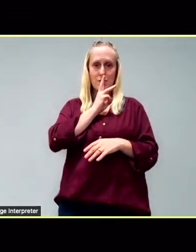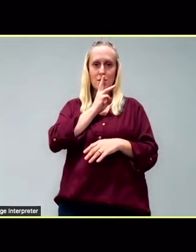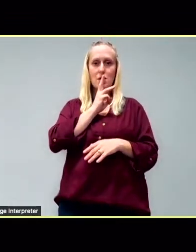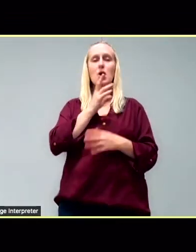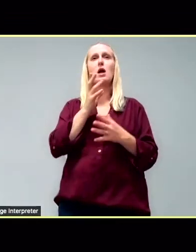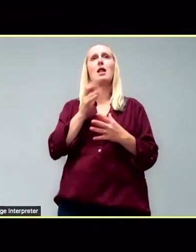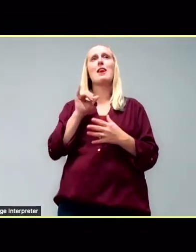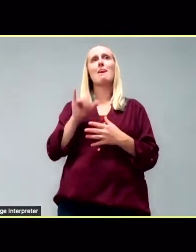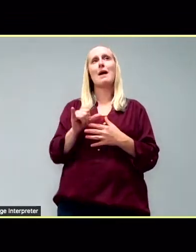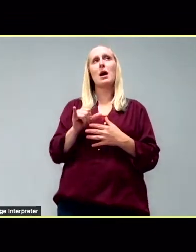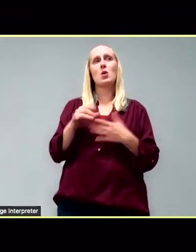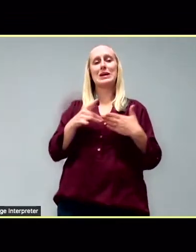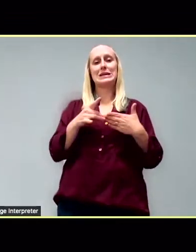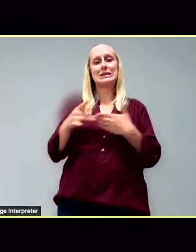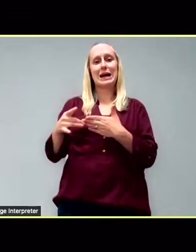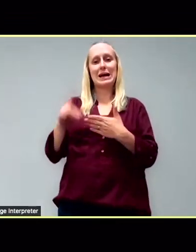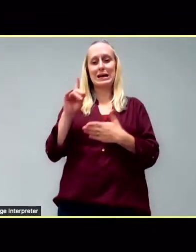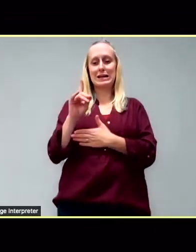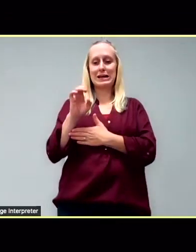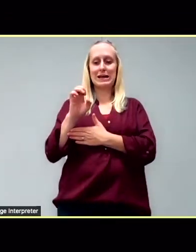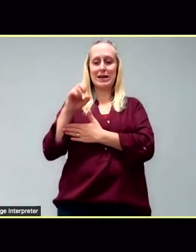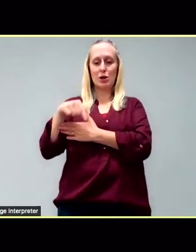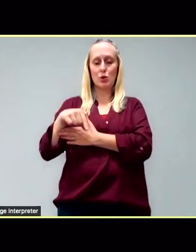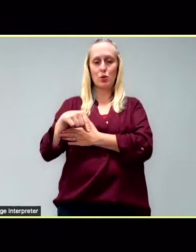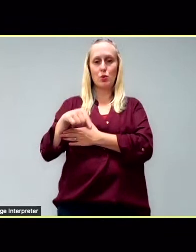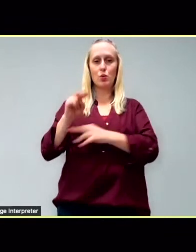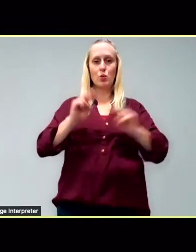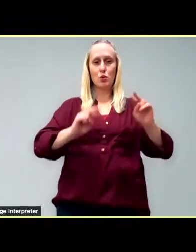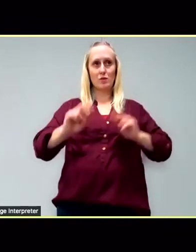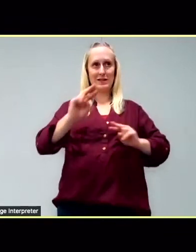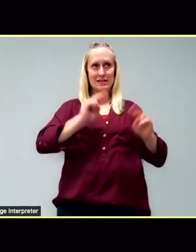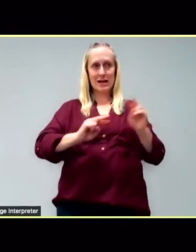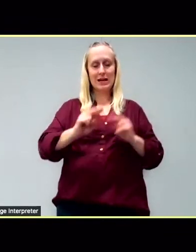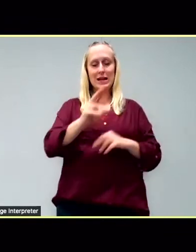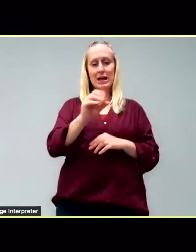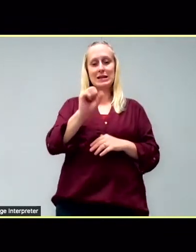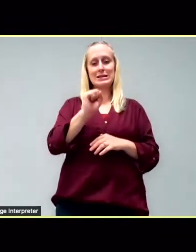driven by DEQ oversight, as well as